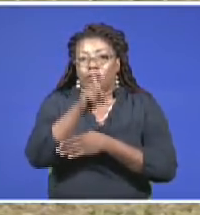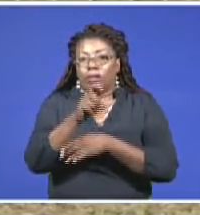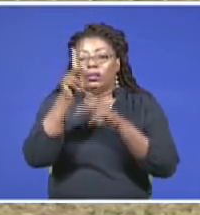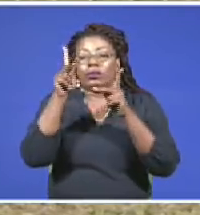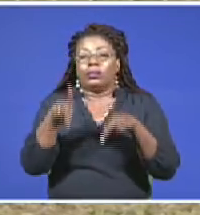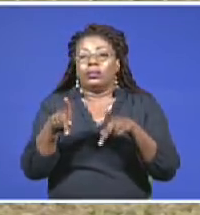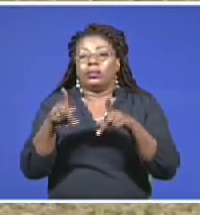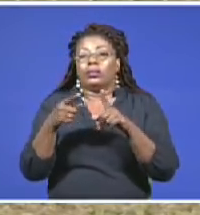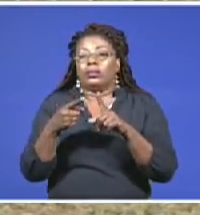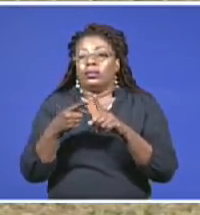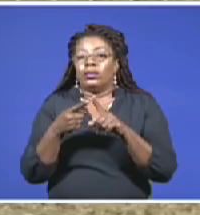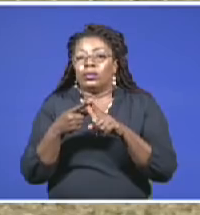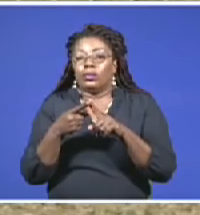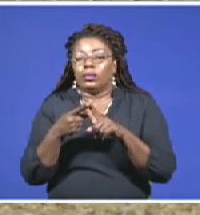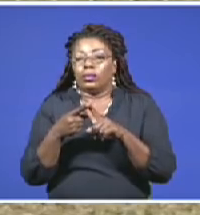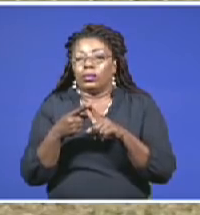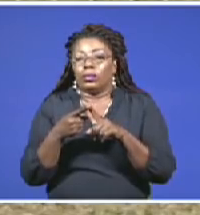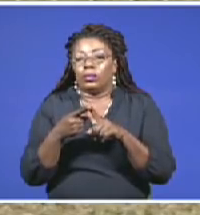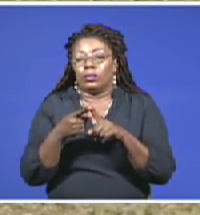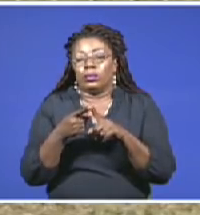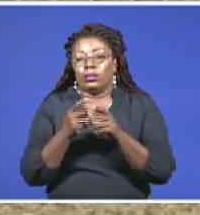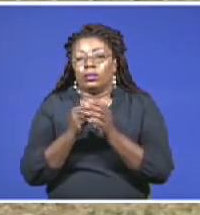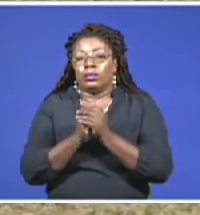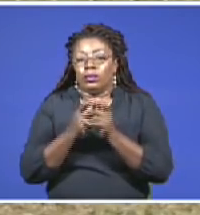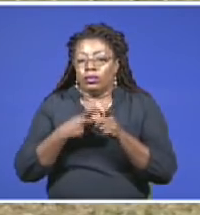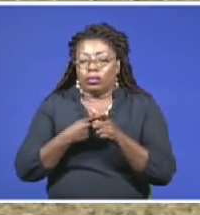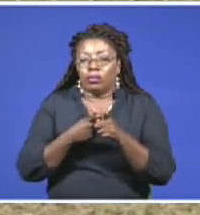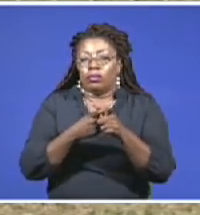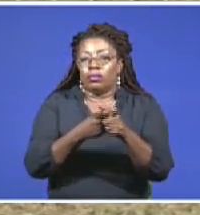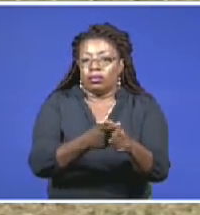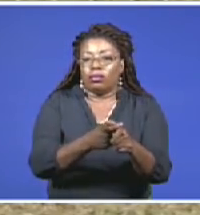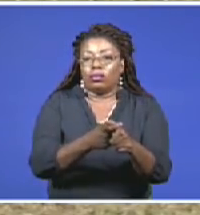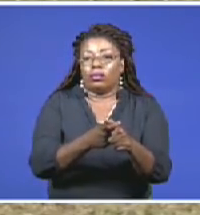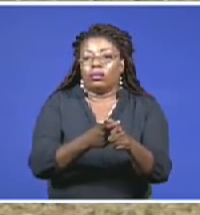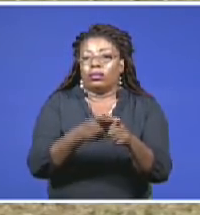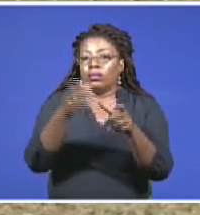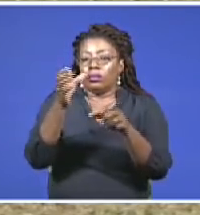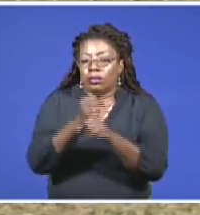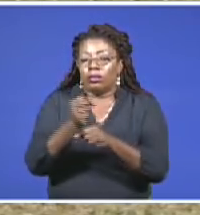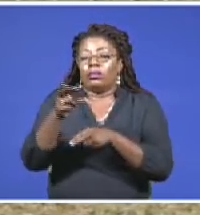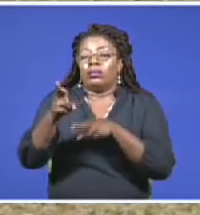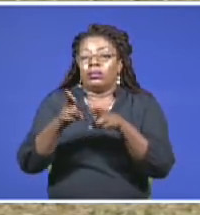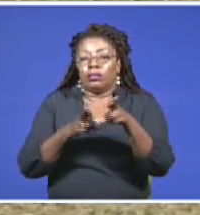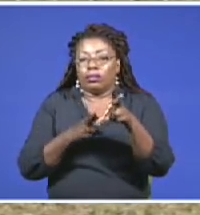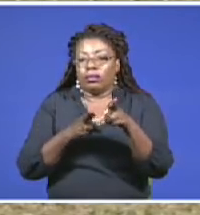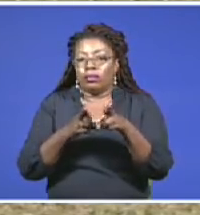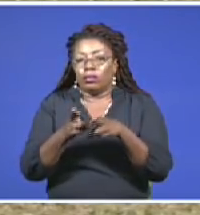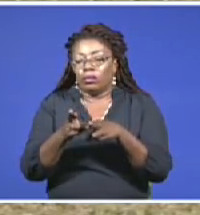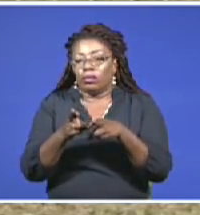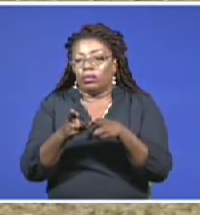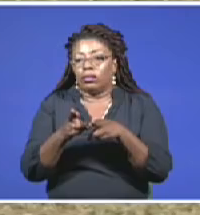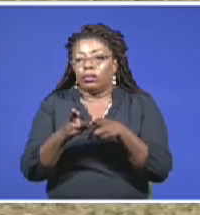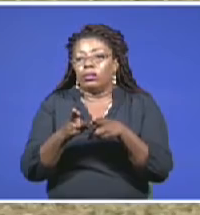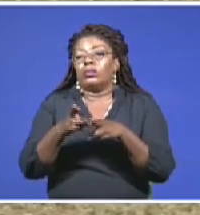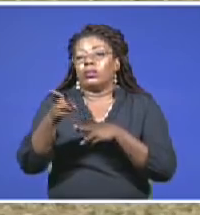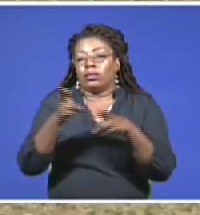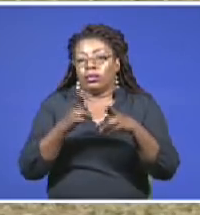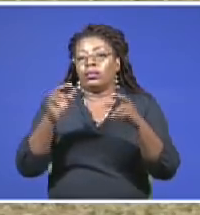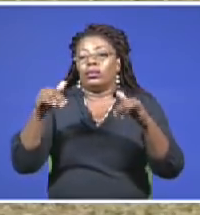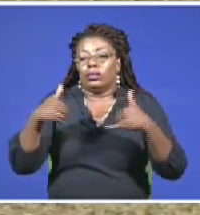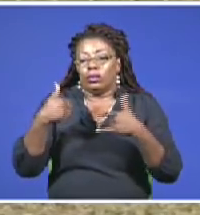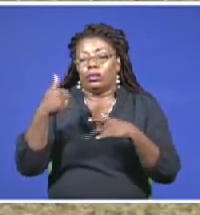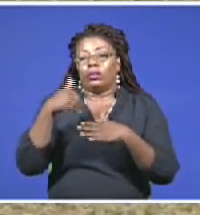someone who could run and take control for the youths in the